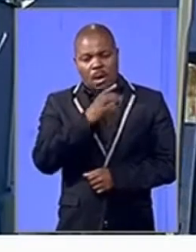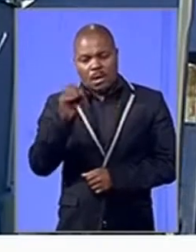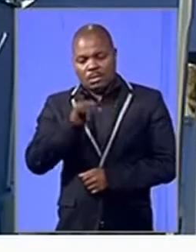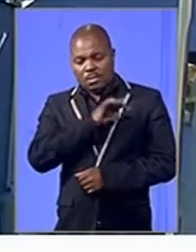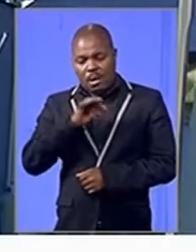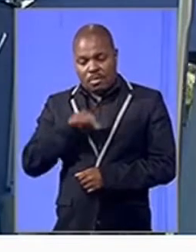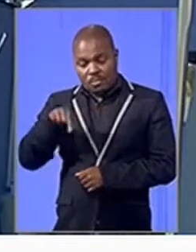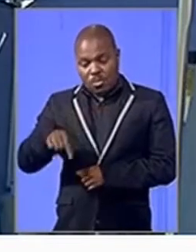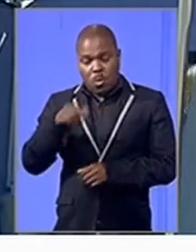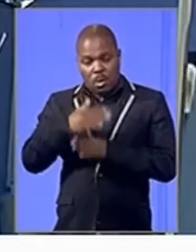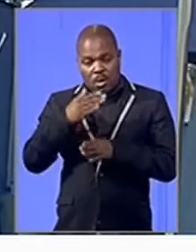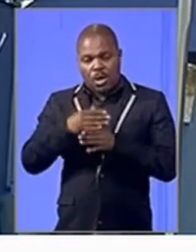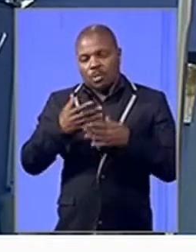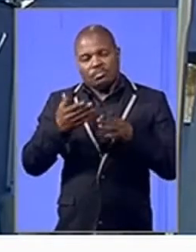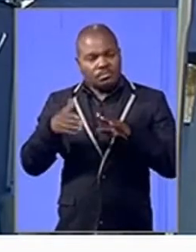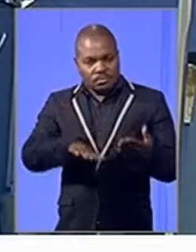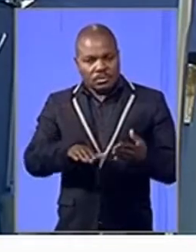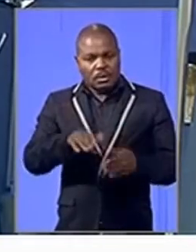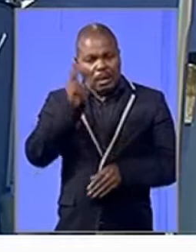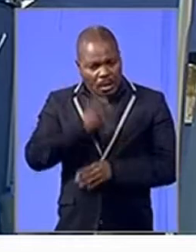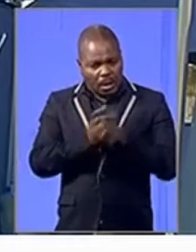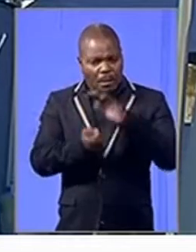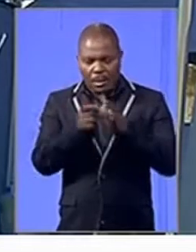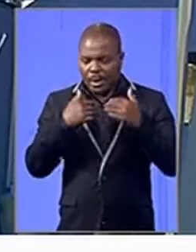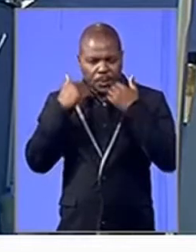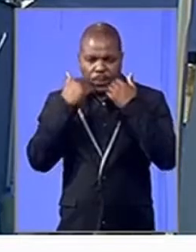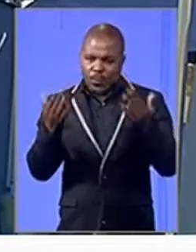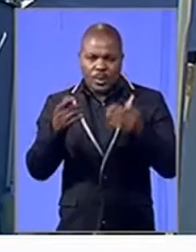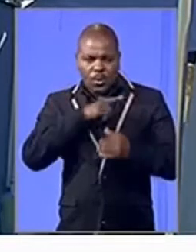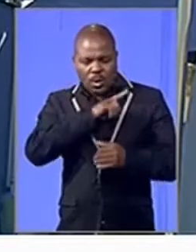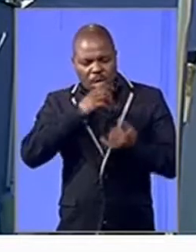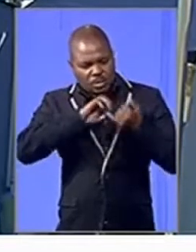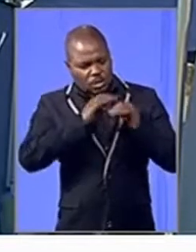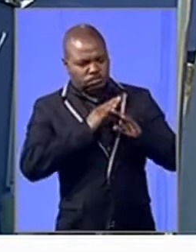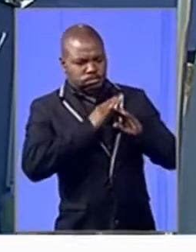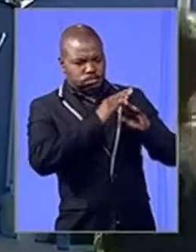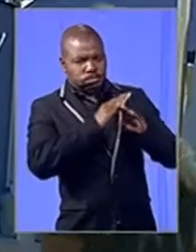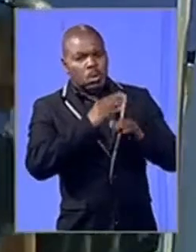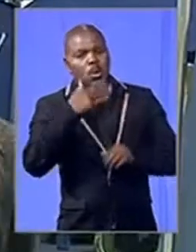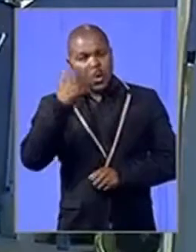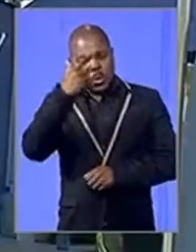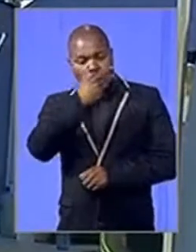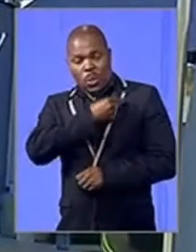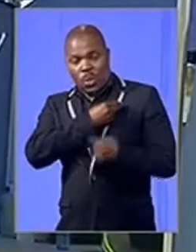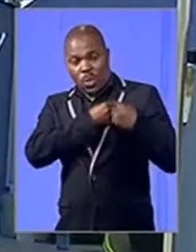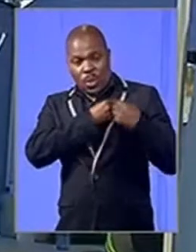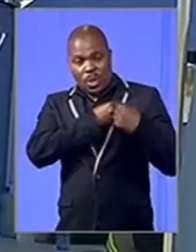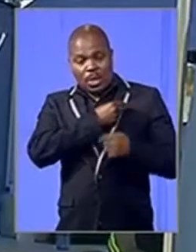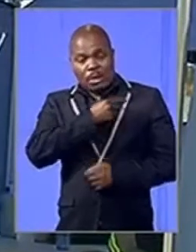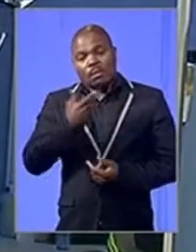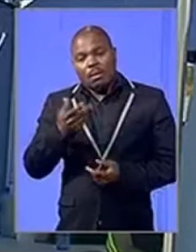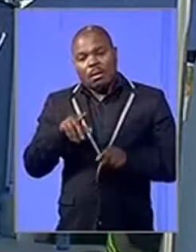in our businesses here. We don't want to see a repeat of that. That is what we're trying to prevent. We know that vaccination, especially vaccination with something